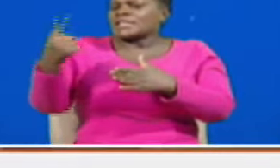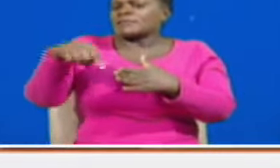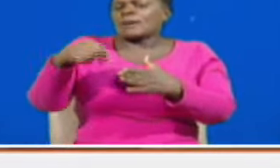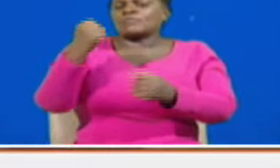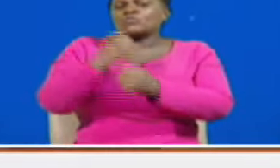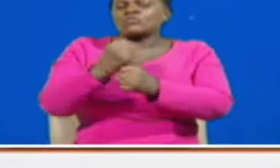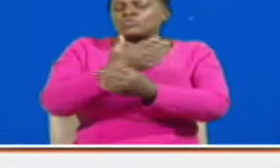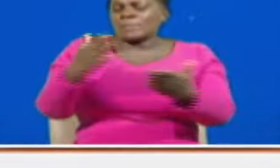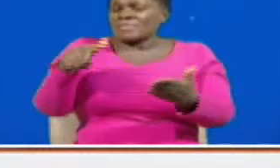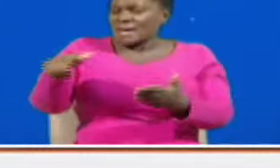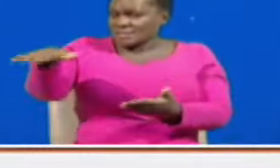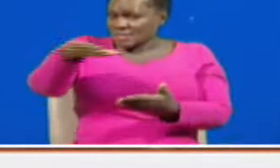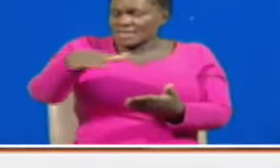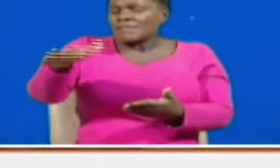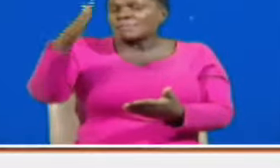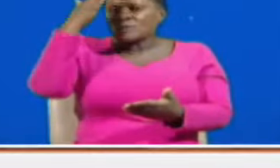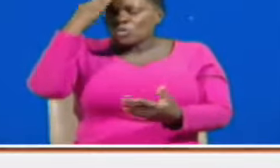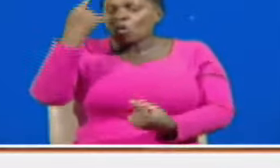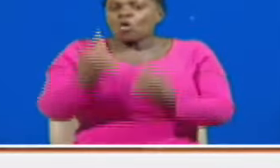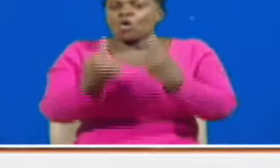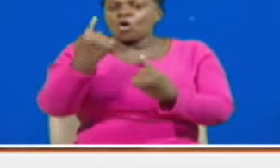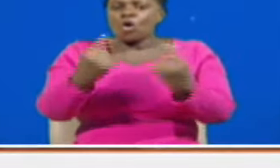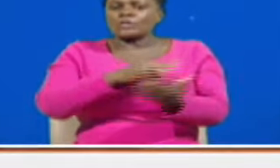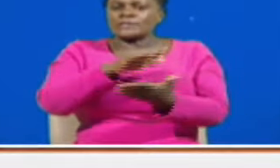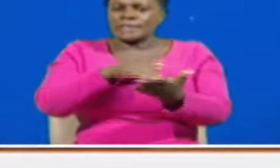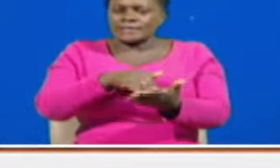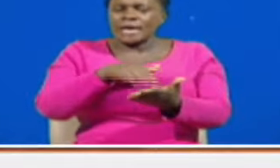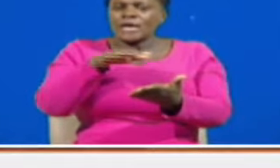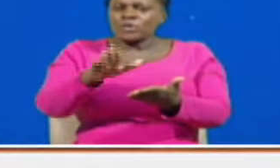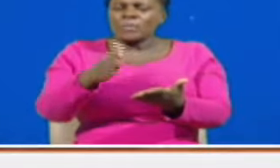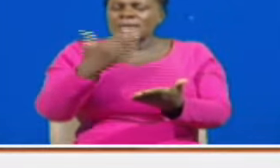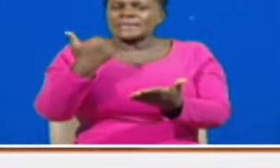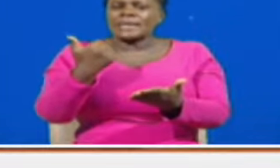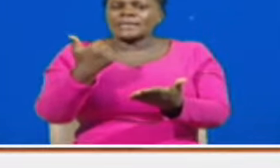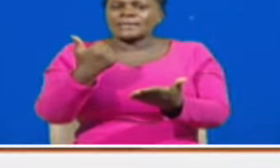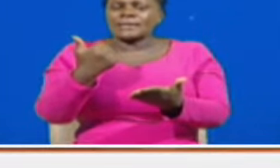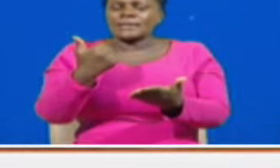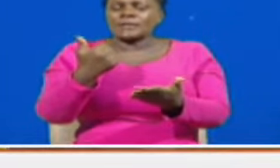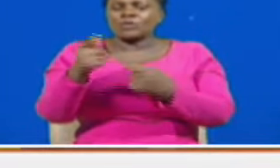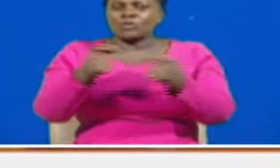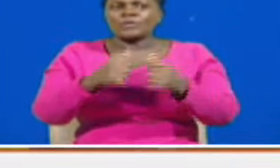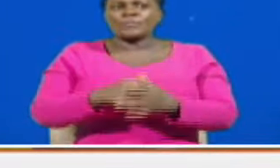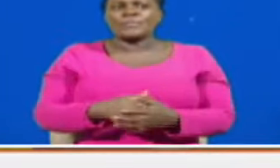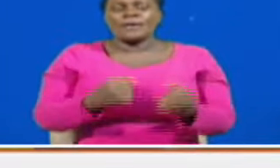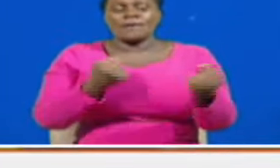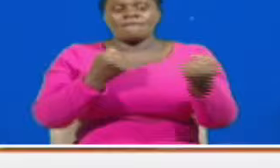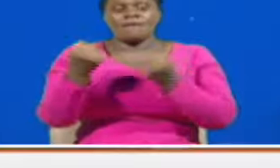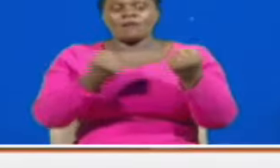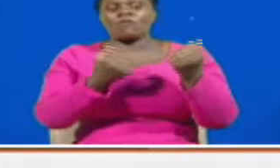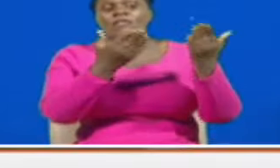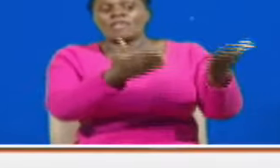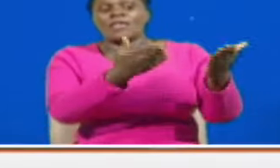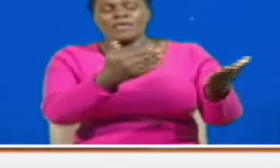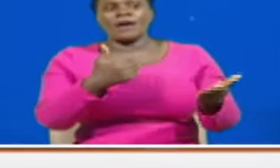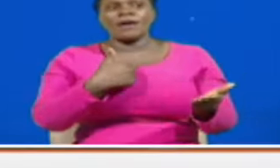hapo pa mahali kama wanajua ni hotspot, kwa nini hawajai kupa identify vizuri? Kuna gari hapo